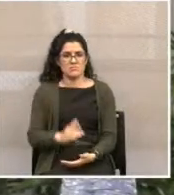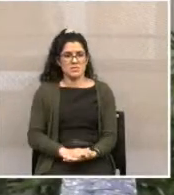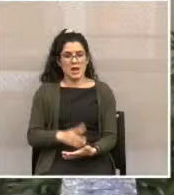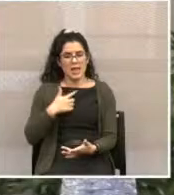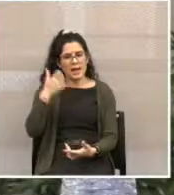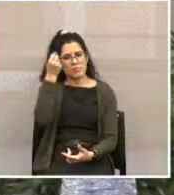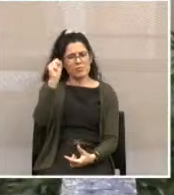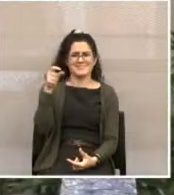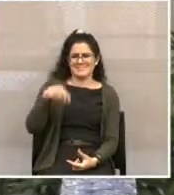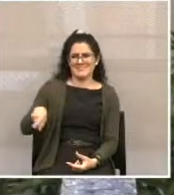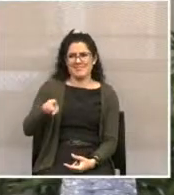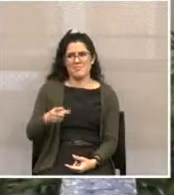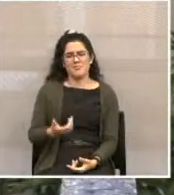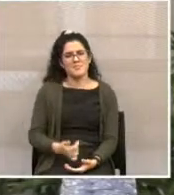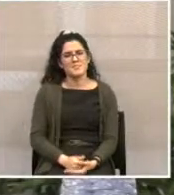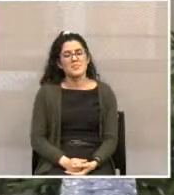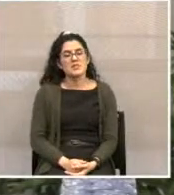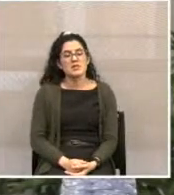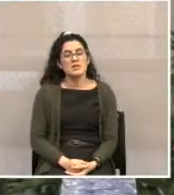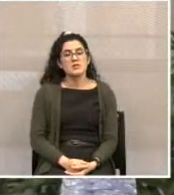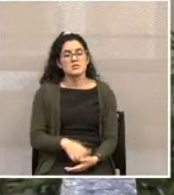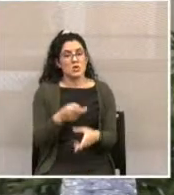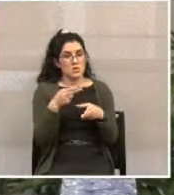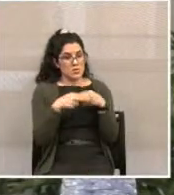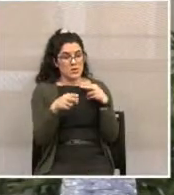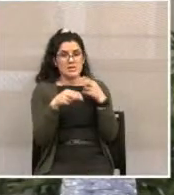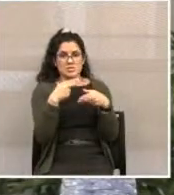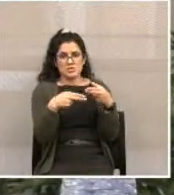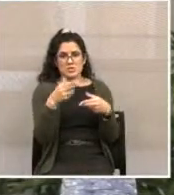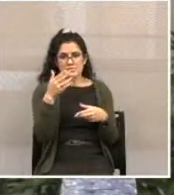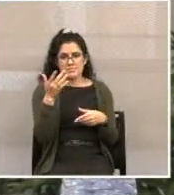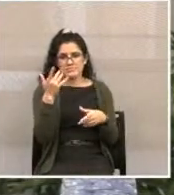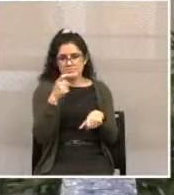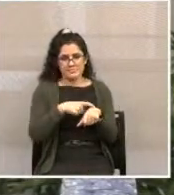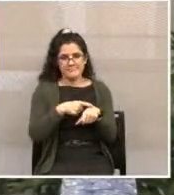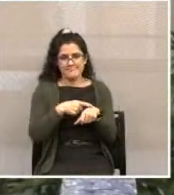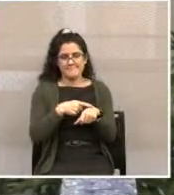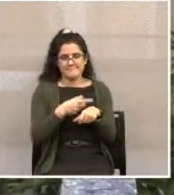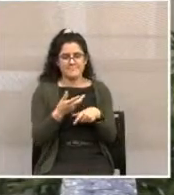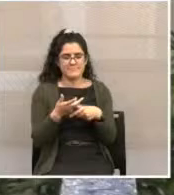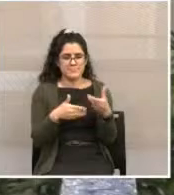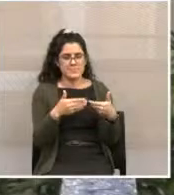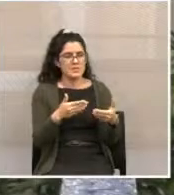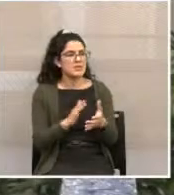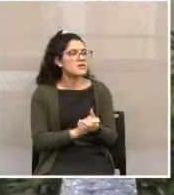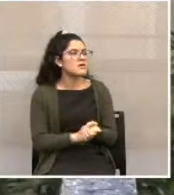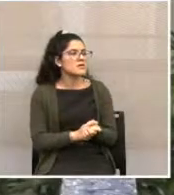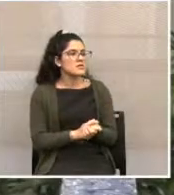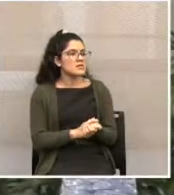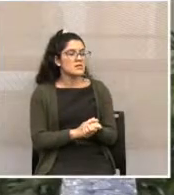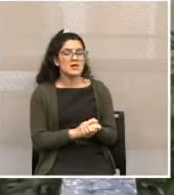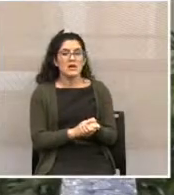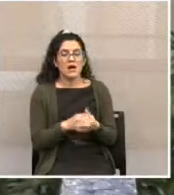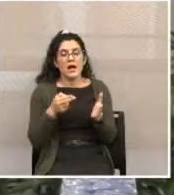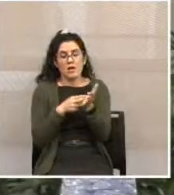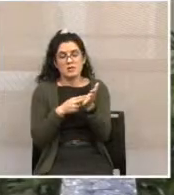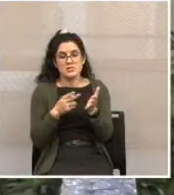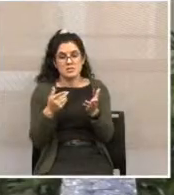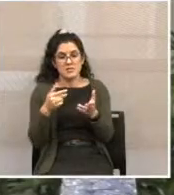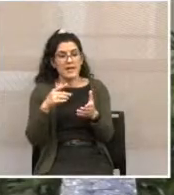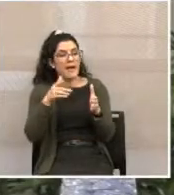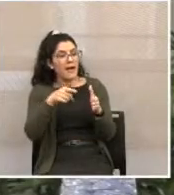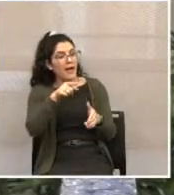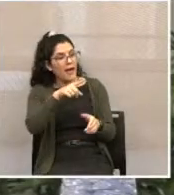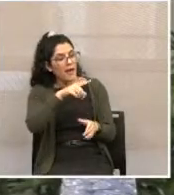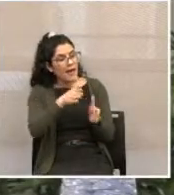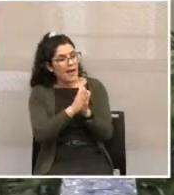Going back to quick history because of the timing, I never wanted to do a radio show, but I was asked to do a radio